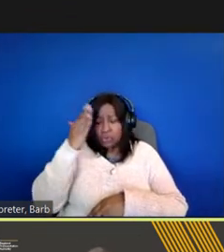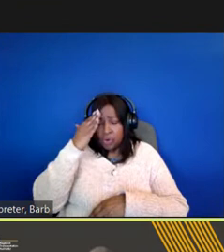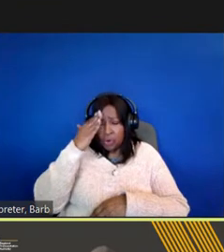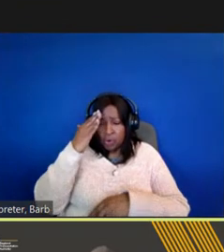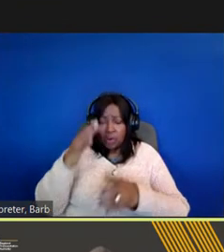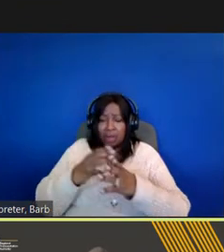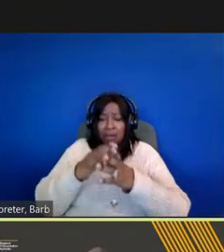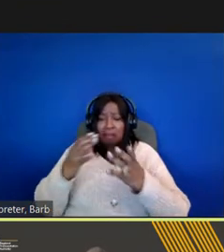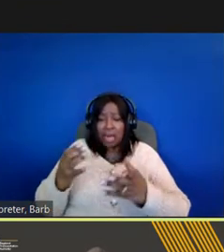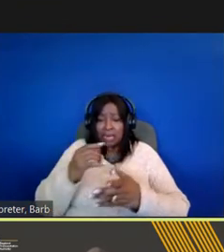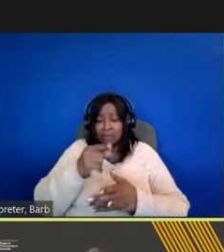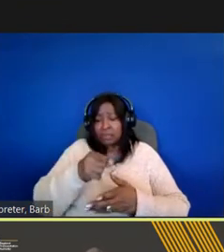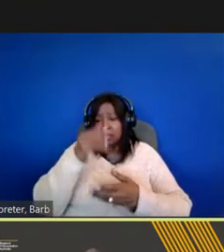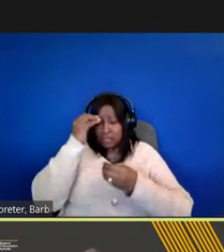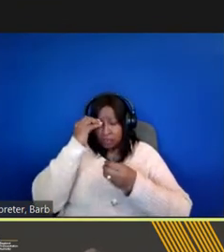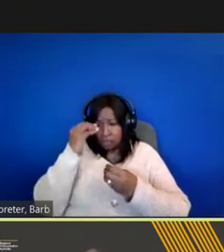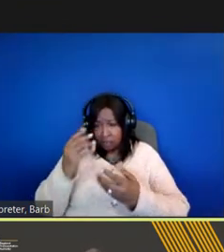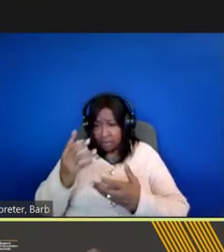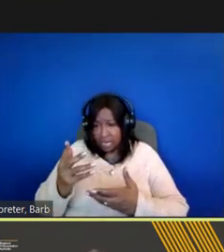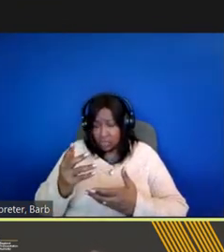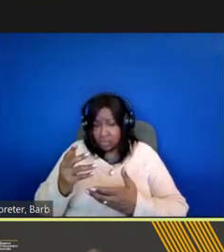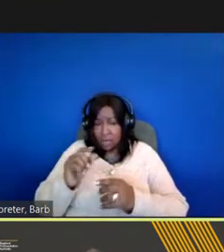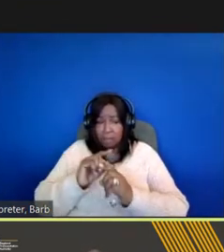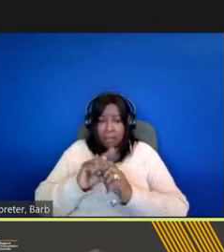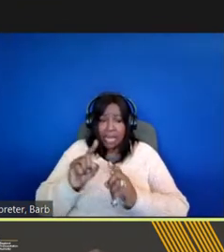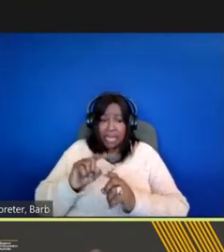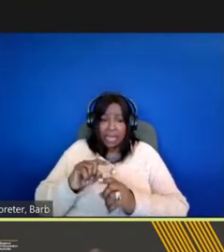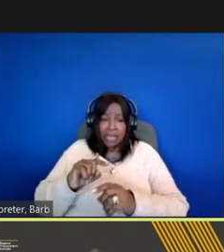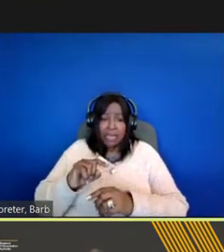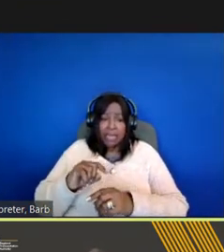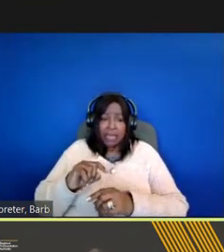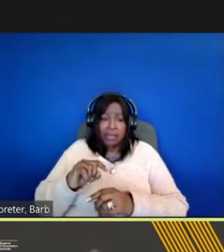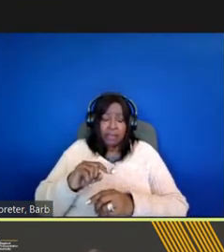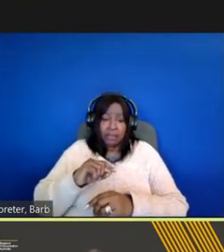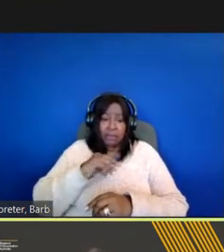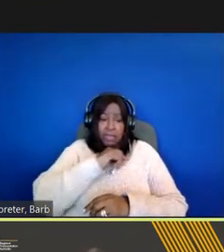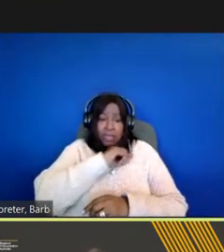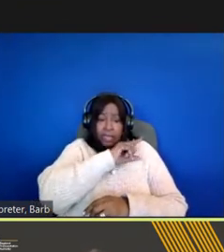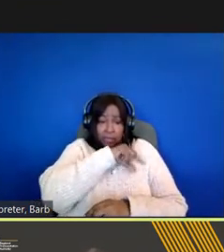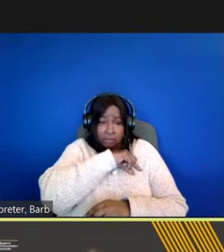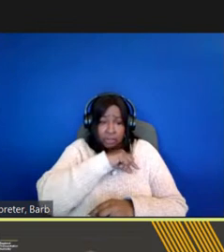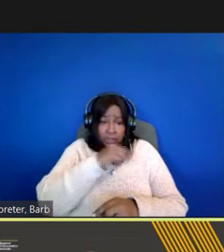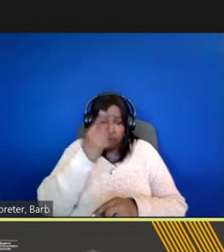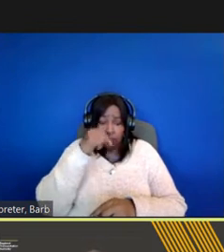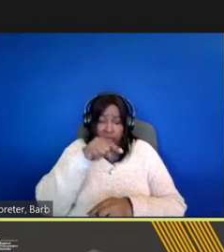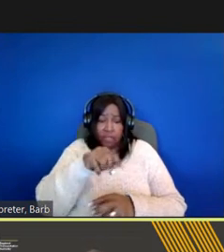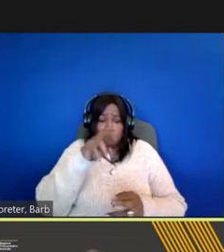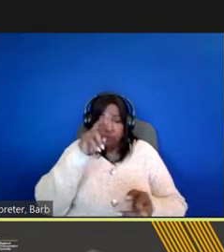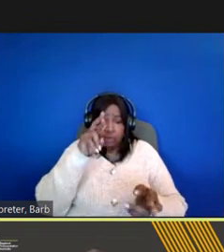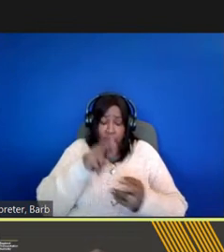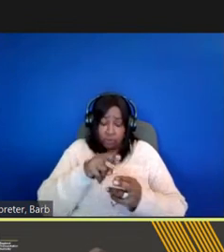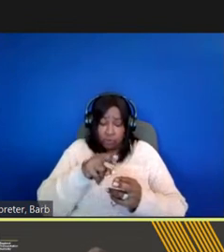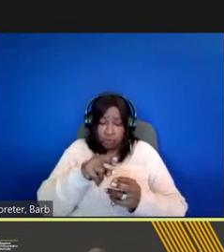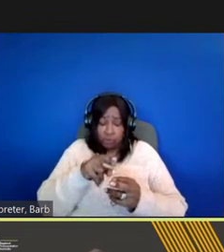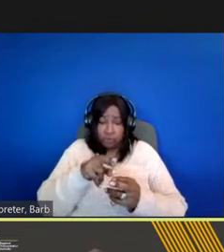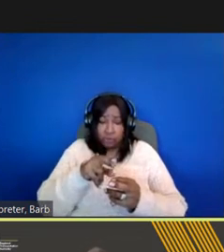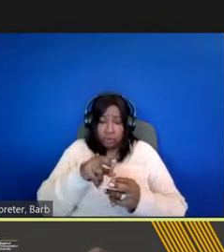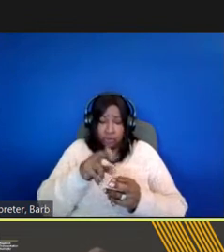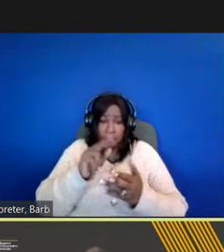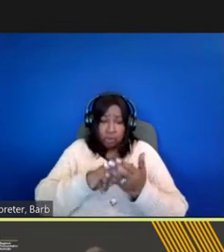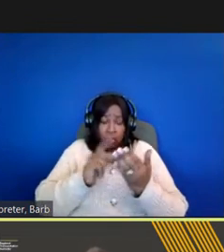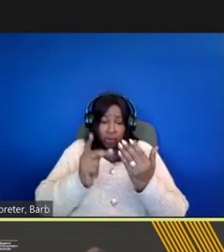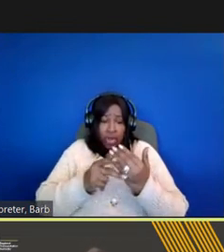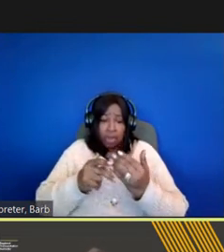this information. But the eligibility for the Reduced Fare Program, which is half fare for those who are found